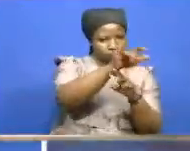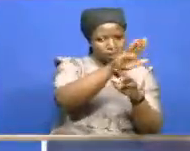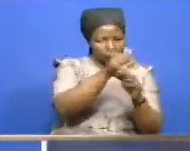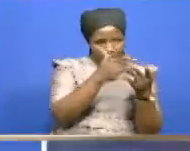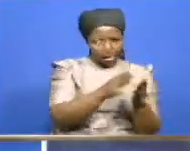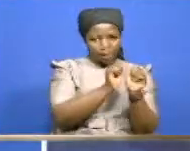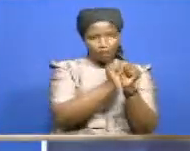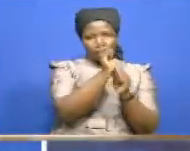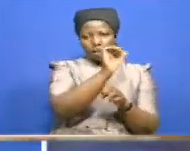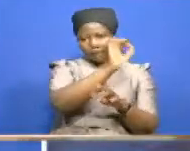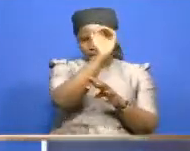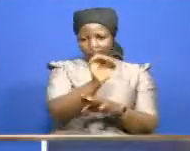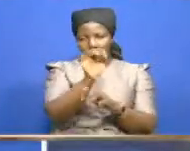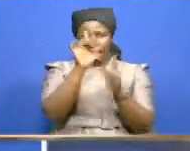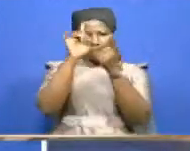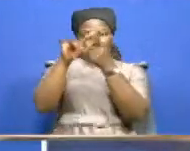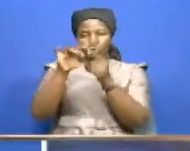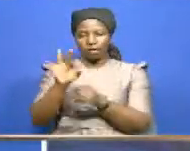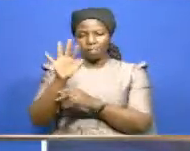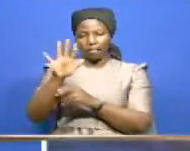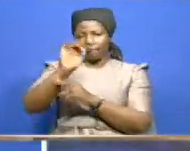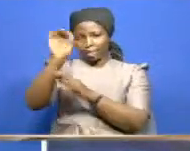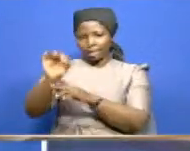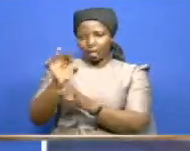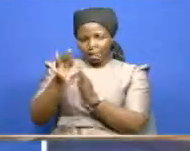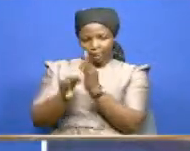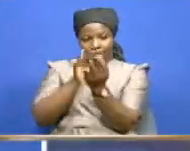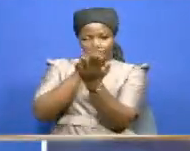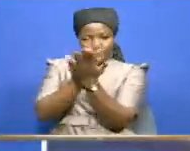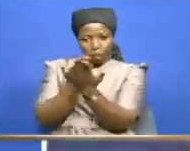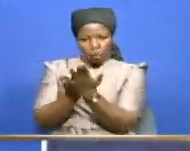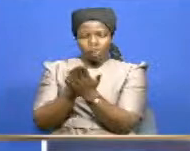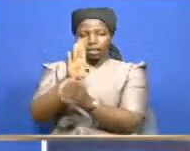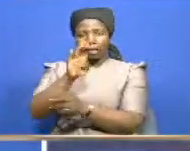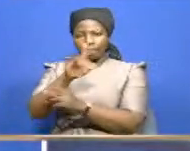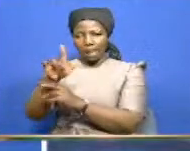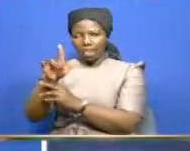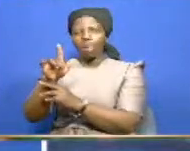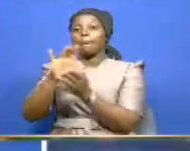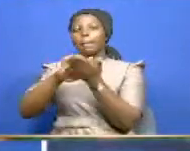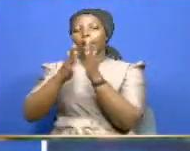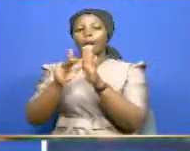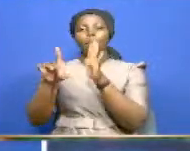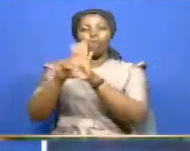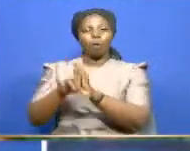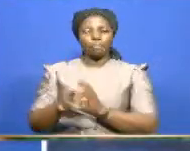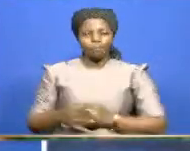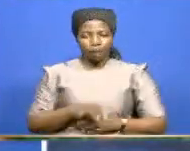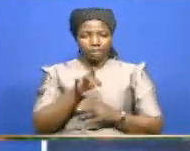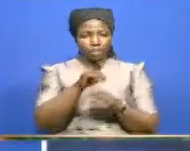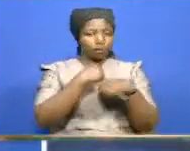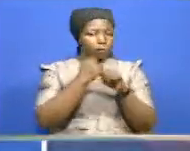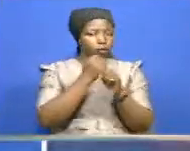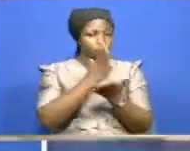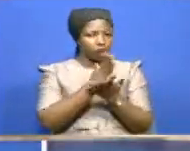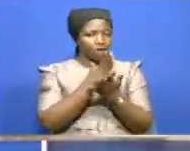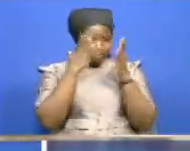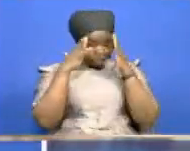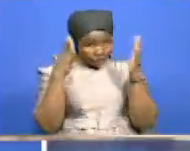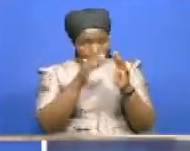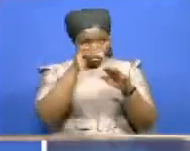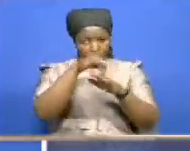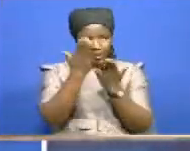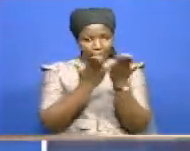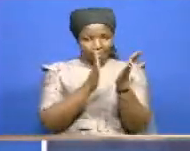15% to at least 35% if the proposed bill is passed to law. This will ensure focus on service delivery